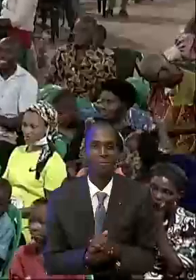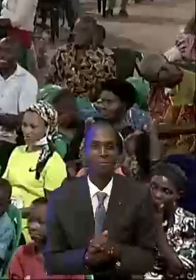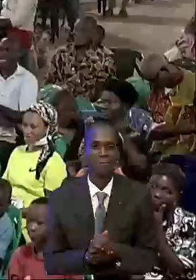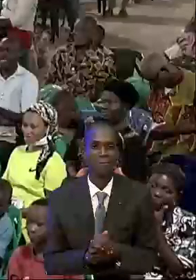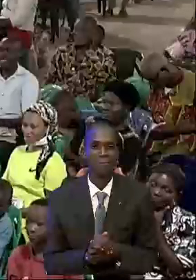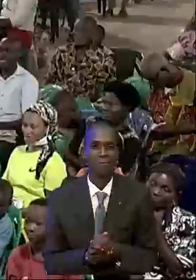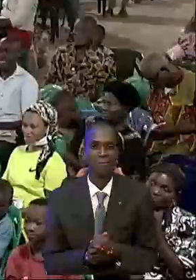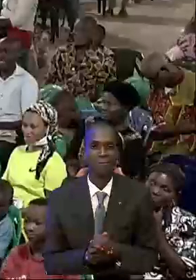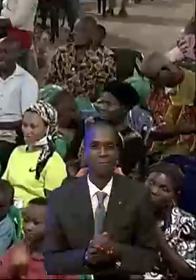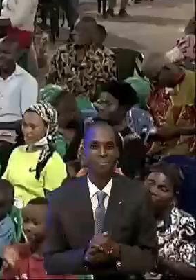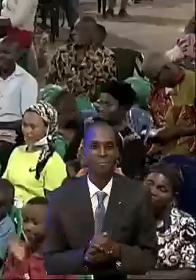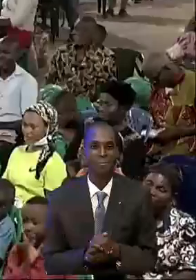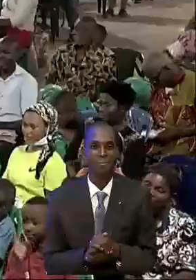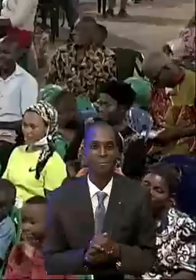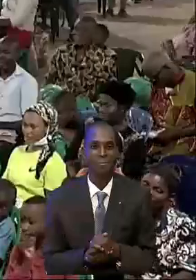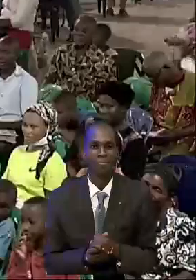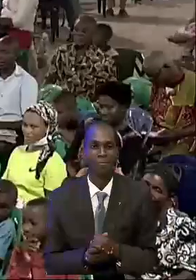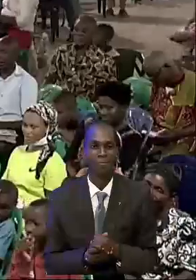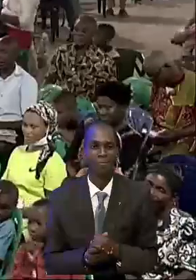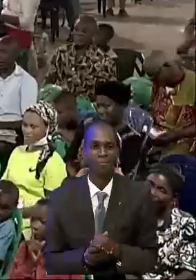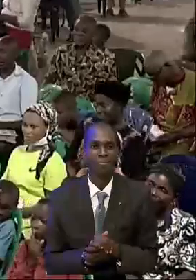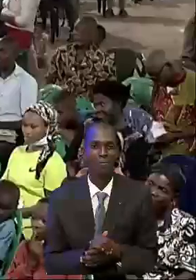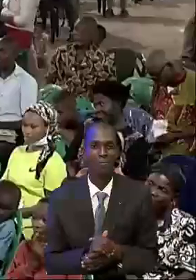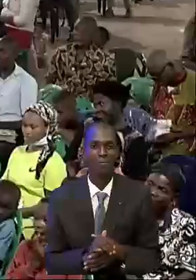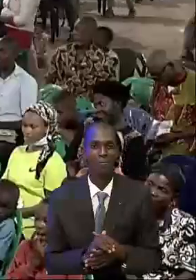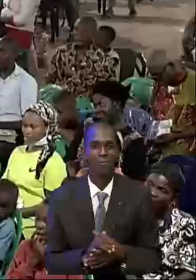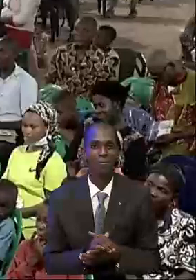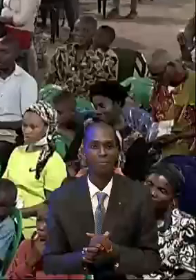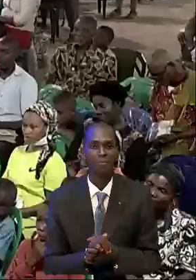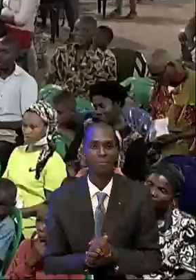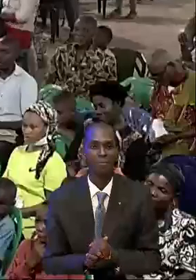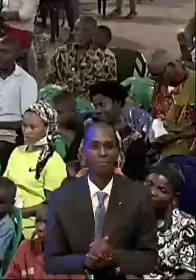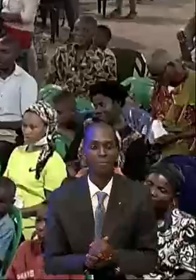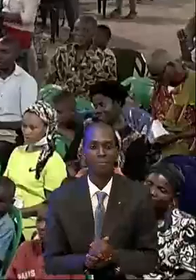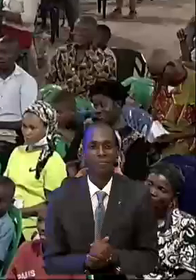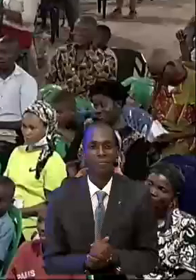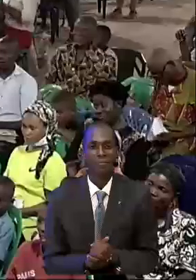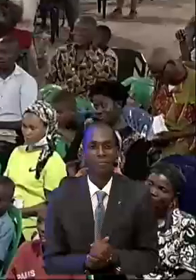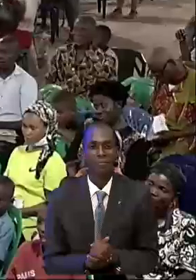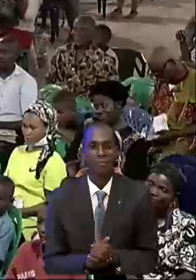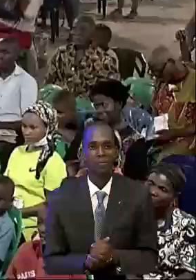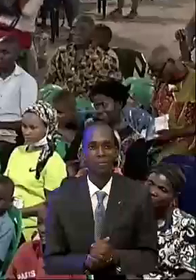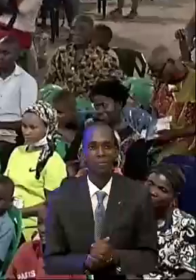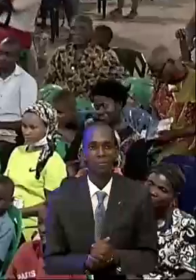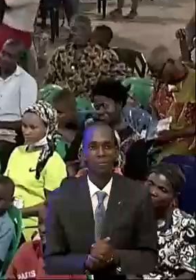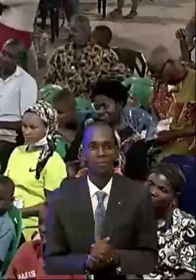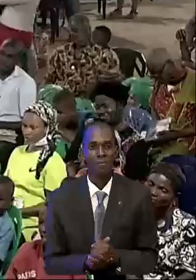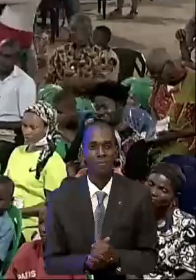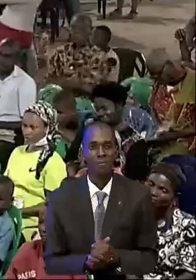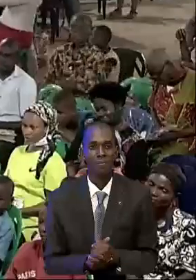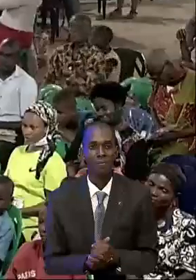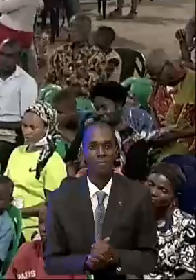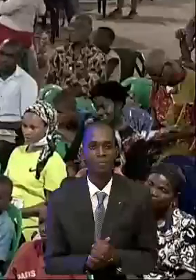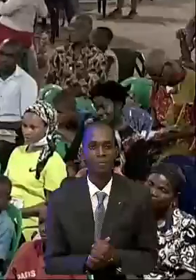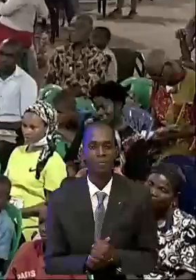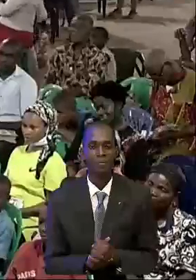still bowing to the hand of Divine Touch. And this is coming all the way from Olorunsola from USA.